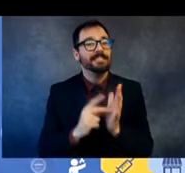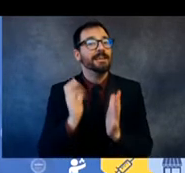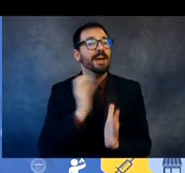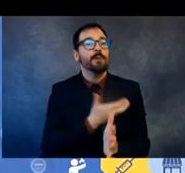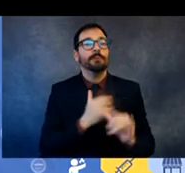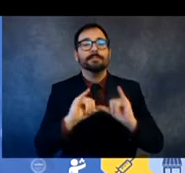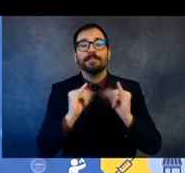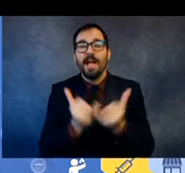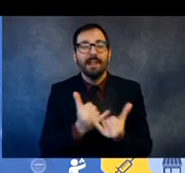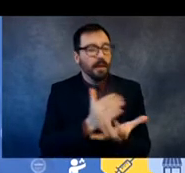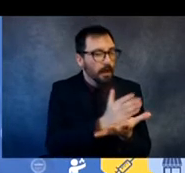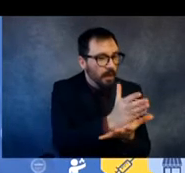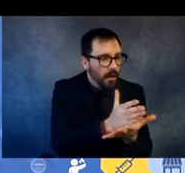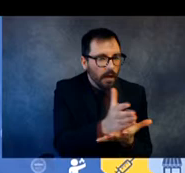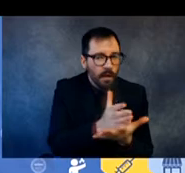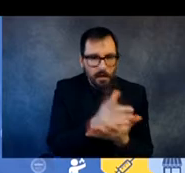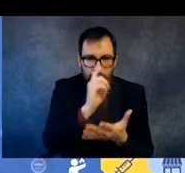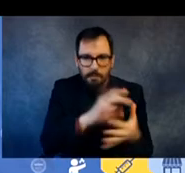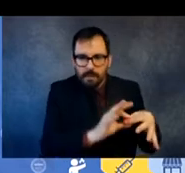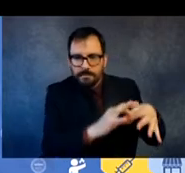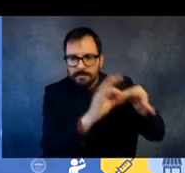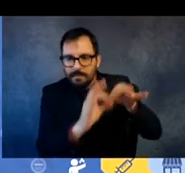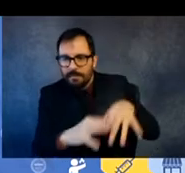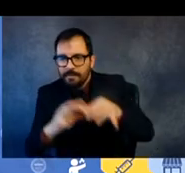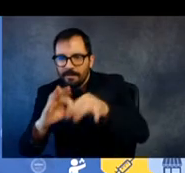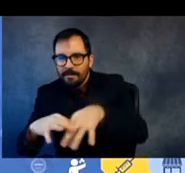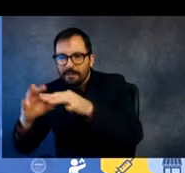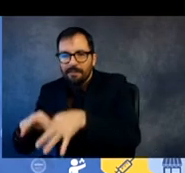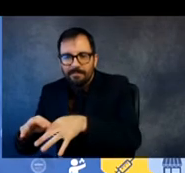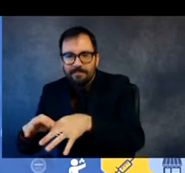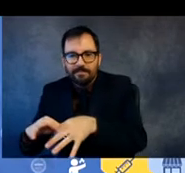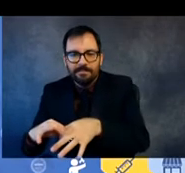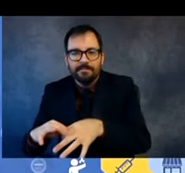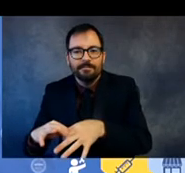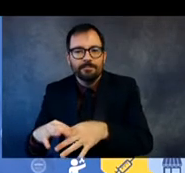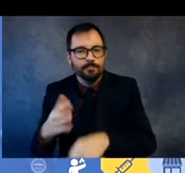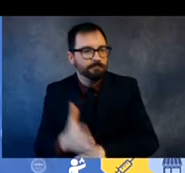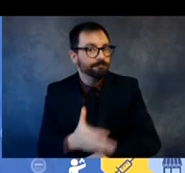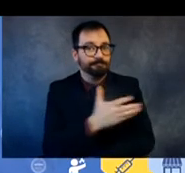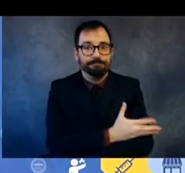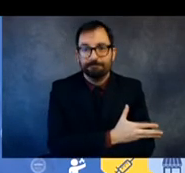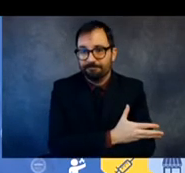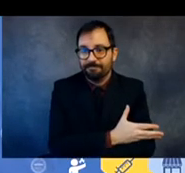will require all aspects of our society to